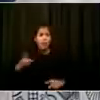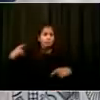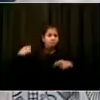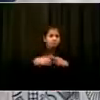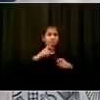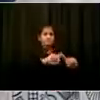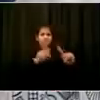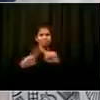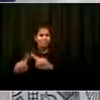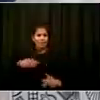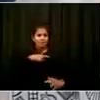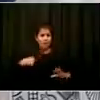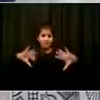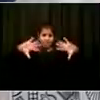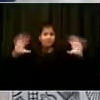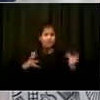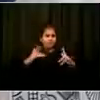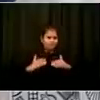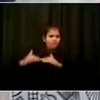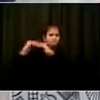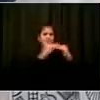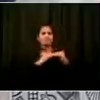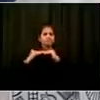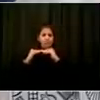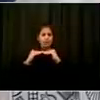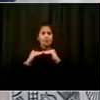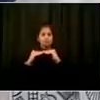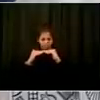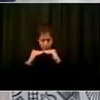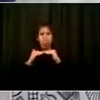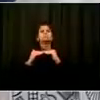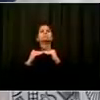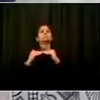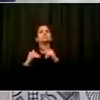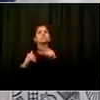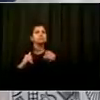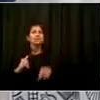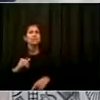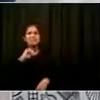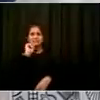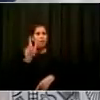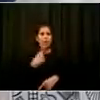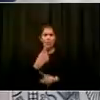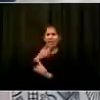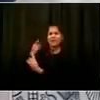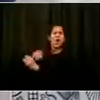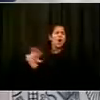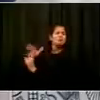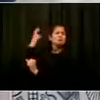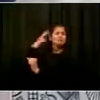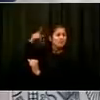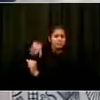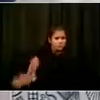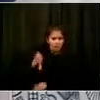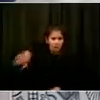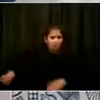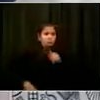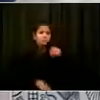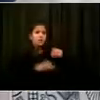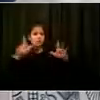more to change in this city, in this country. And that's what our city task force, we've had great leaders in all of our